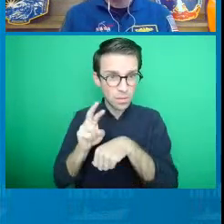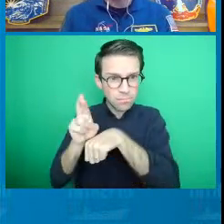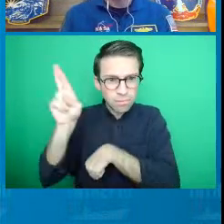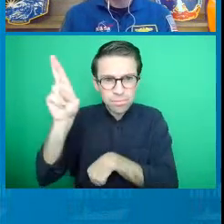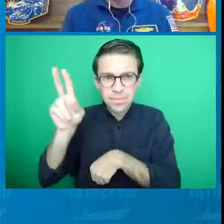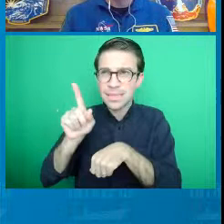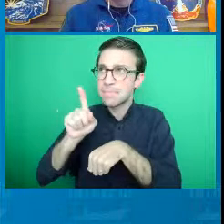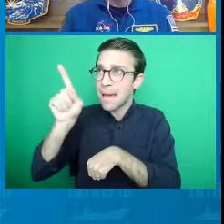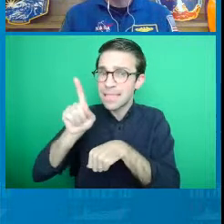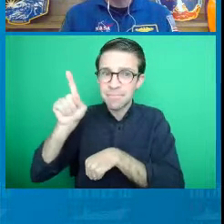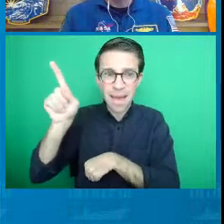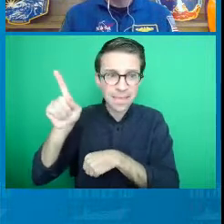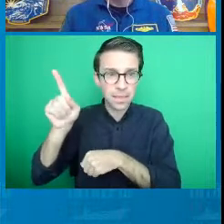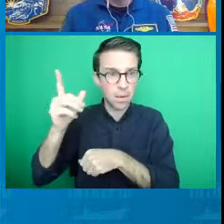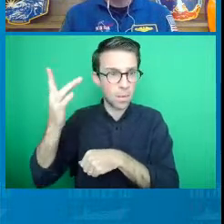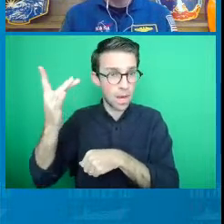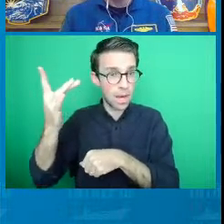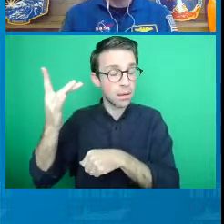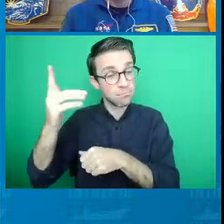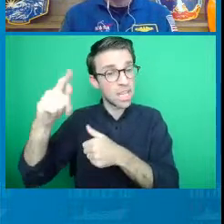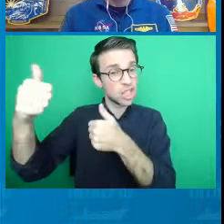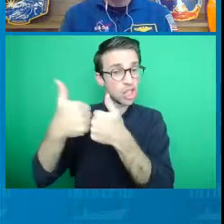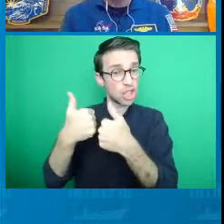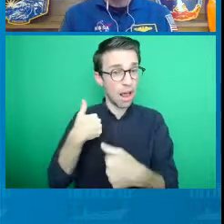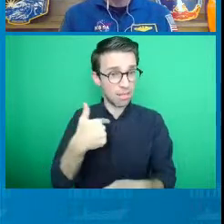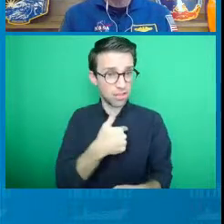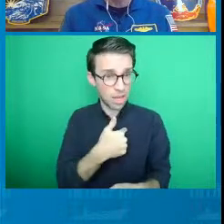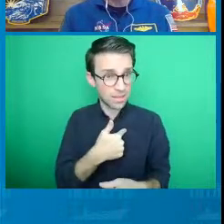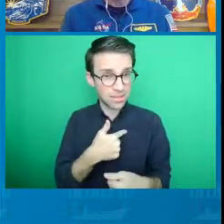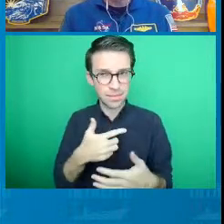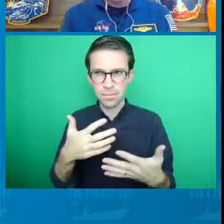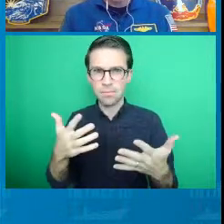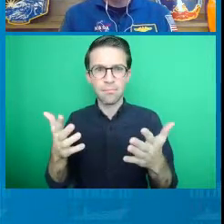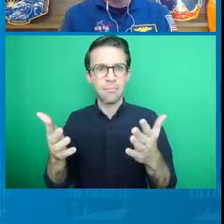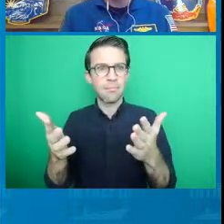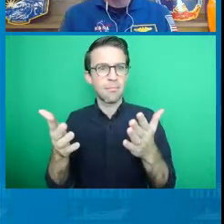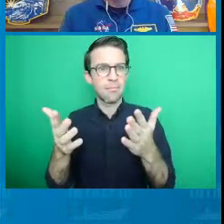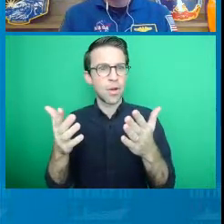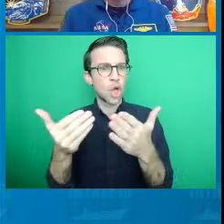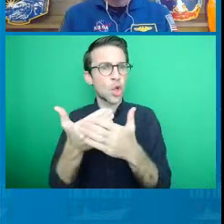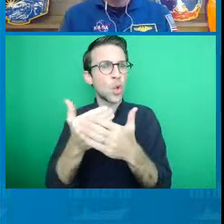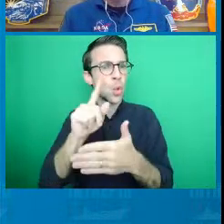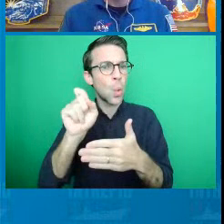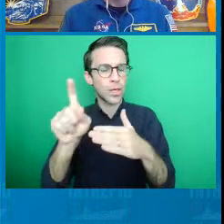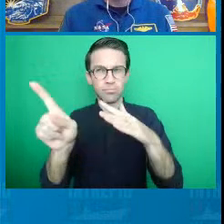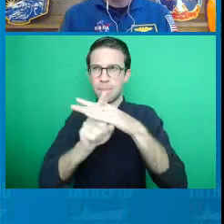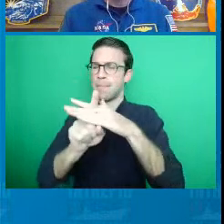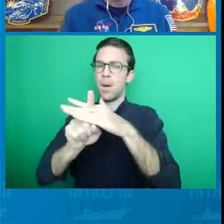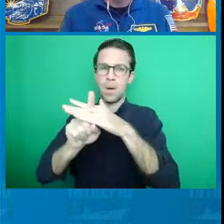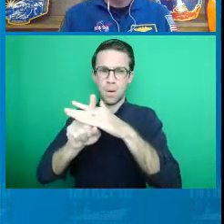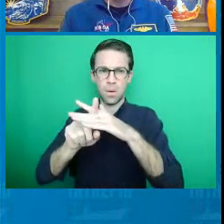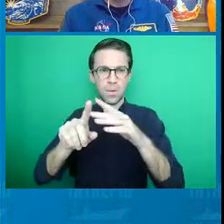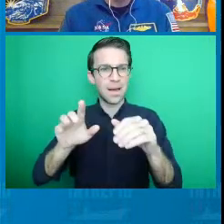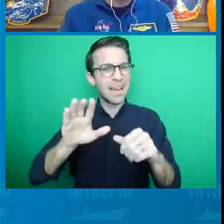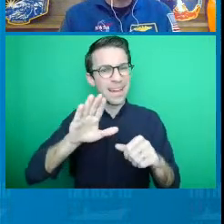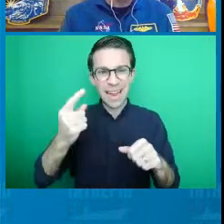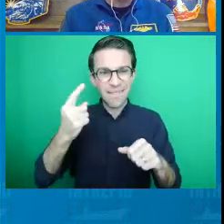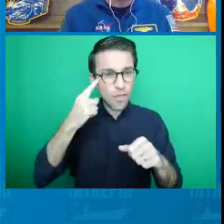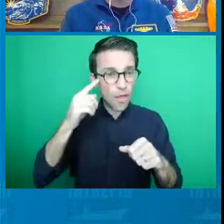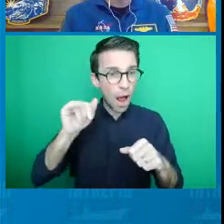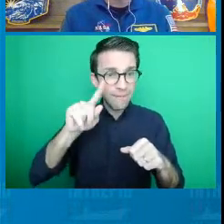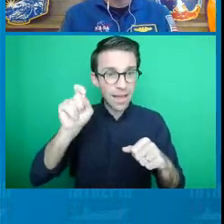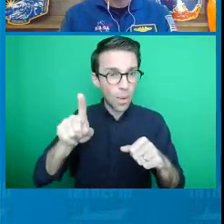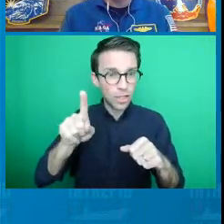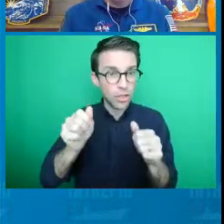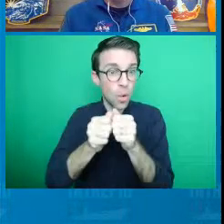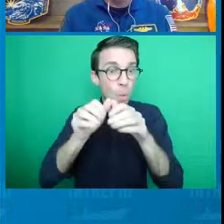we ask ourselves those hard questions you never would have thought to ask if you hadn't challenged yourself with an outer space